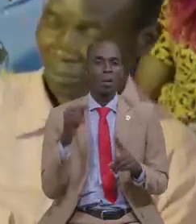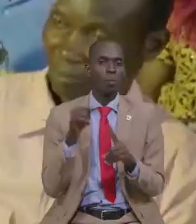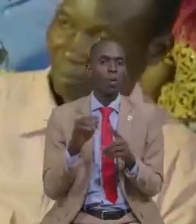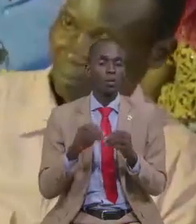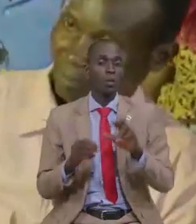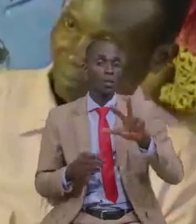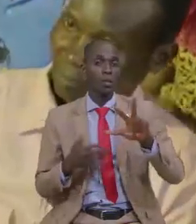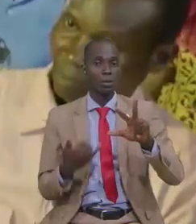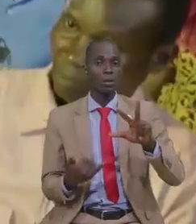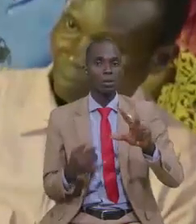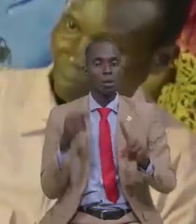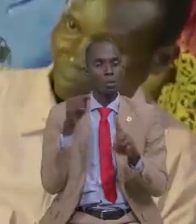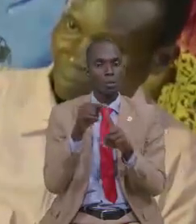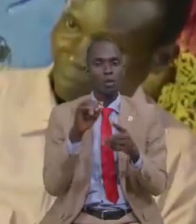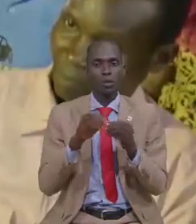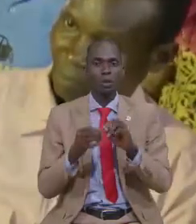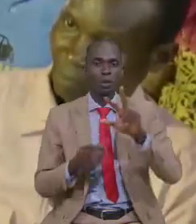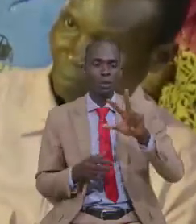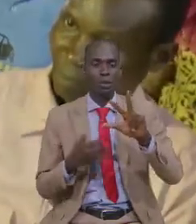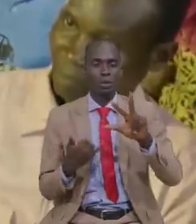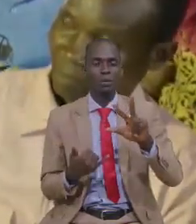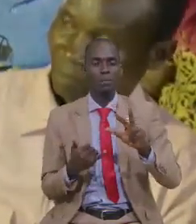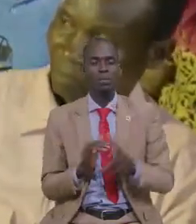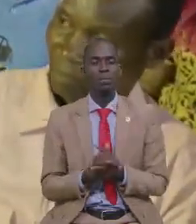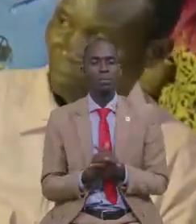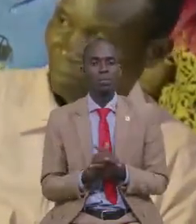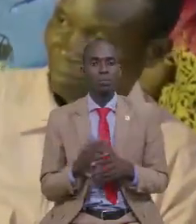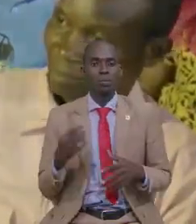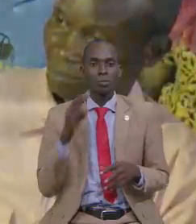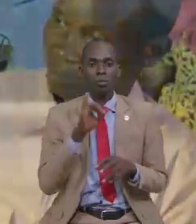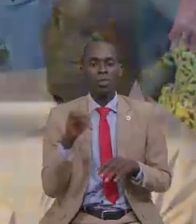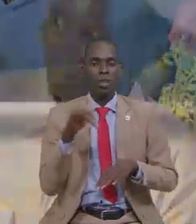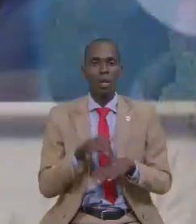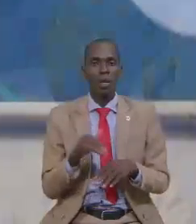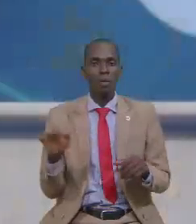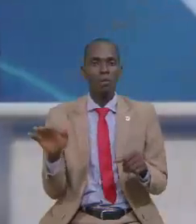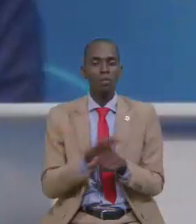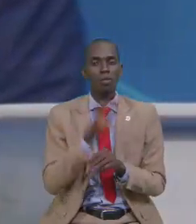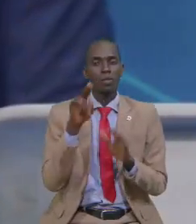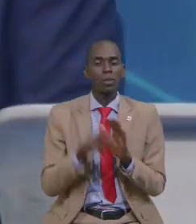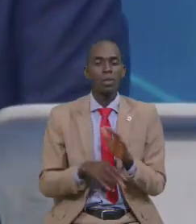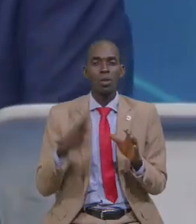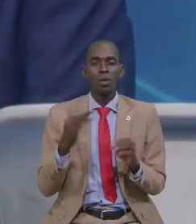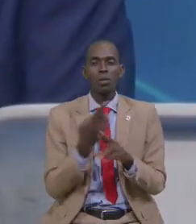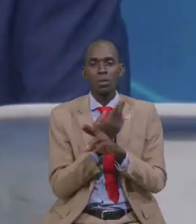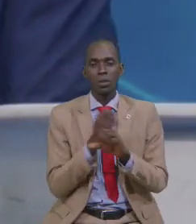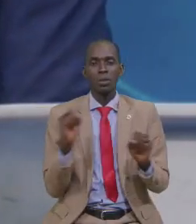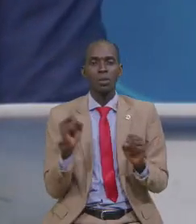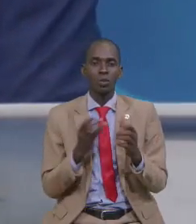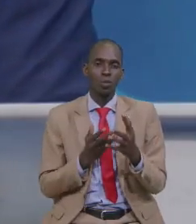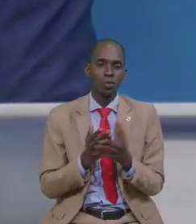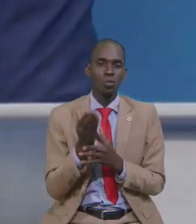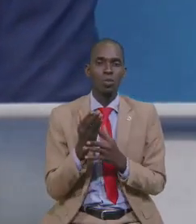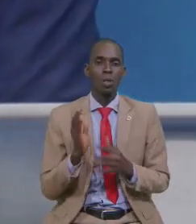now. Point number three, we're looking at fullness of redemption through